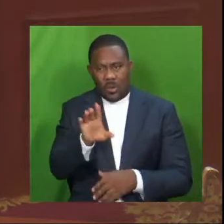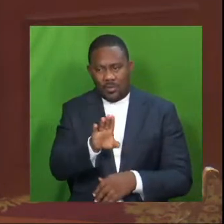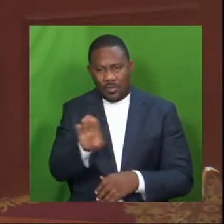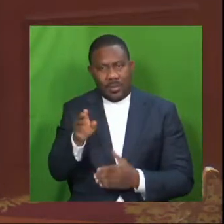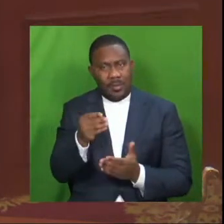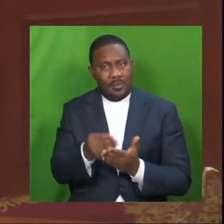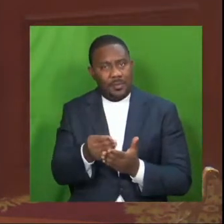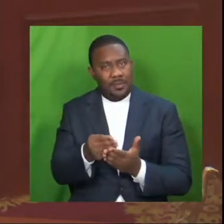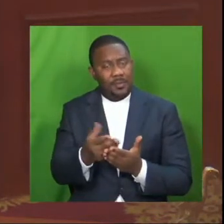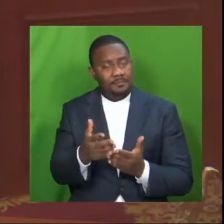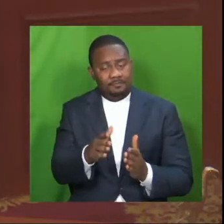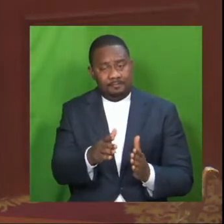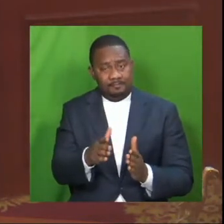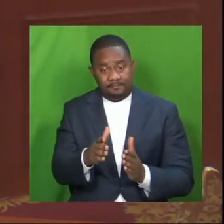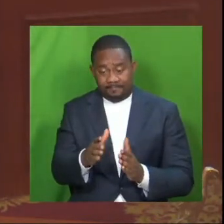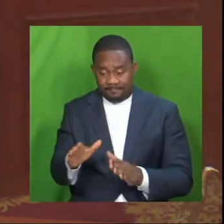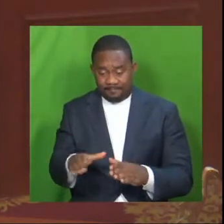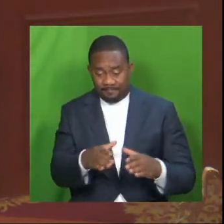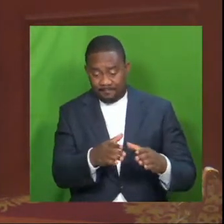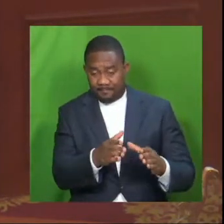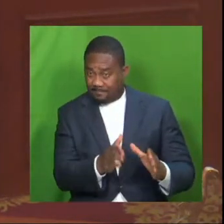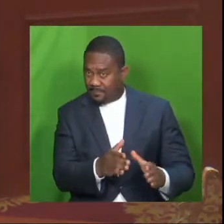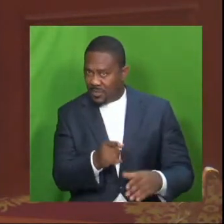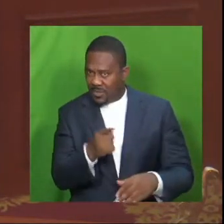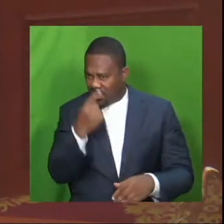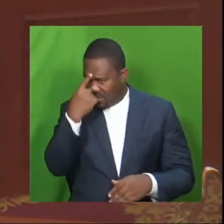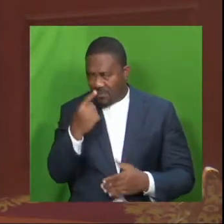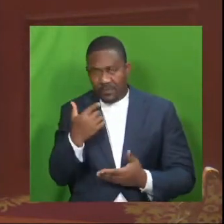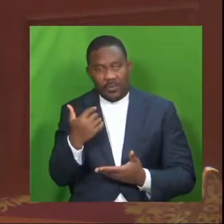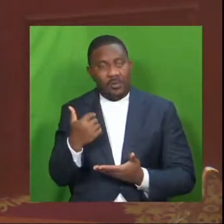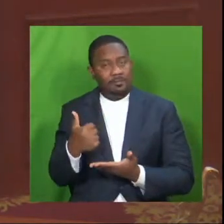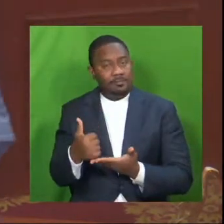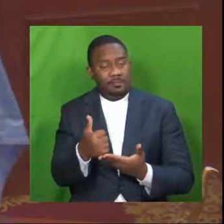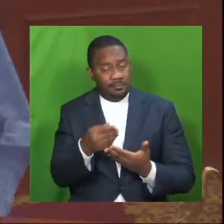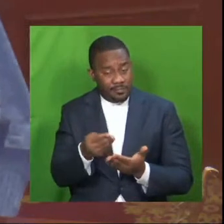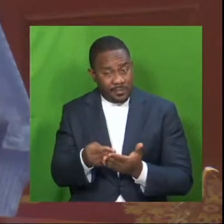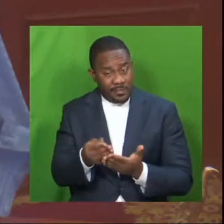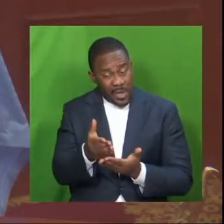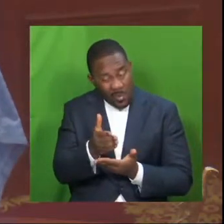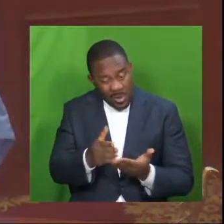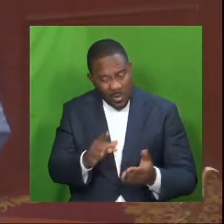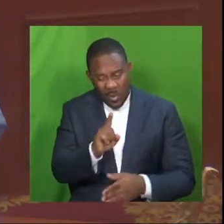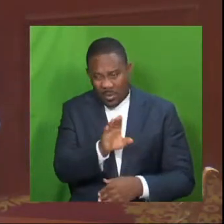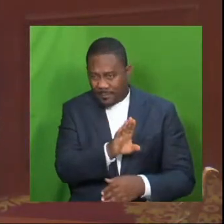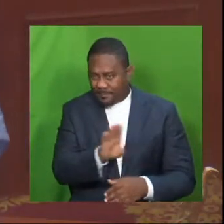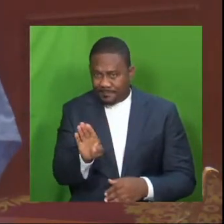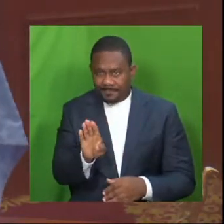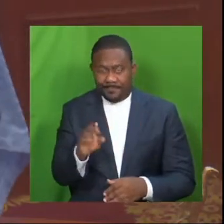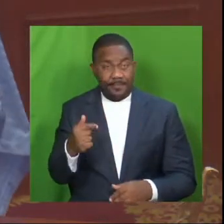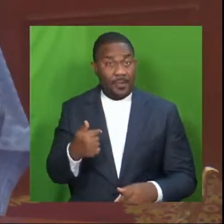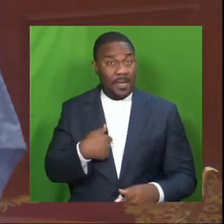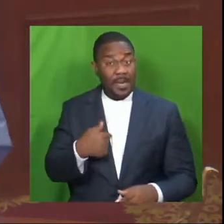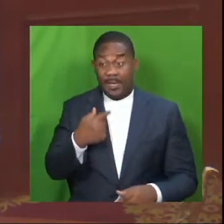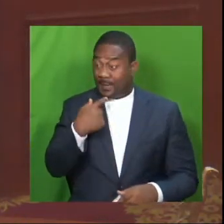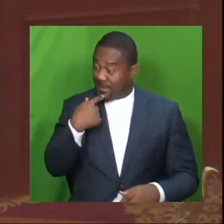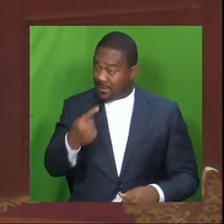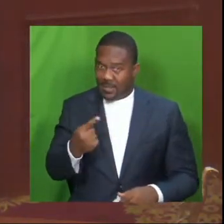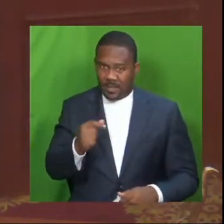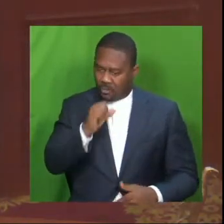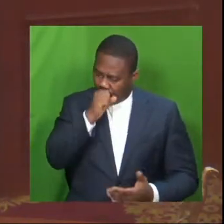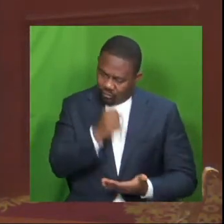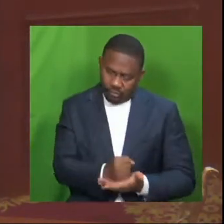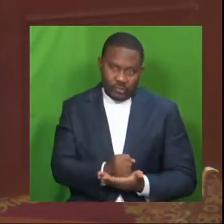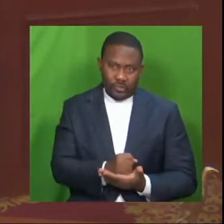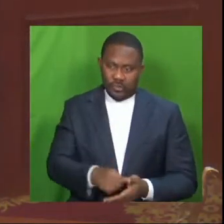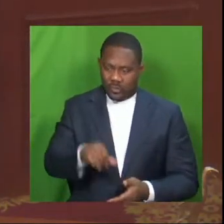of the 3 billion allocated to the District Assembly Common Fund. Mr. Speaker, I say without fear of contradiction